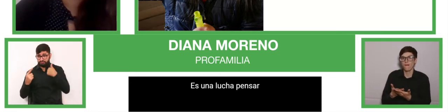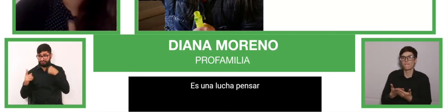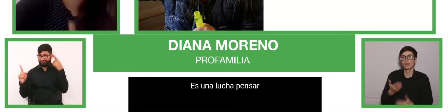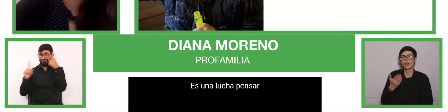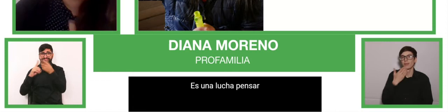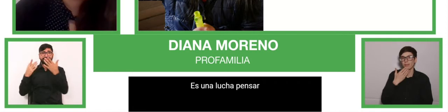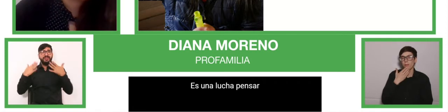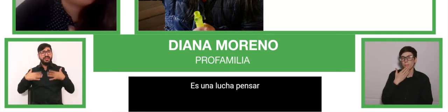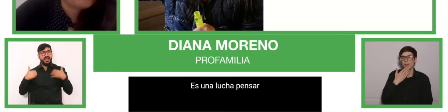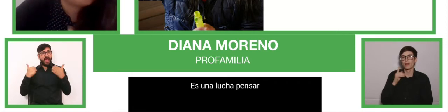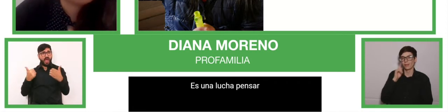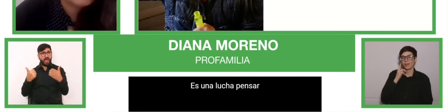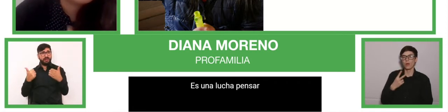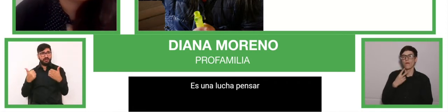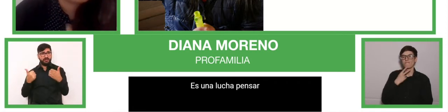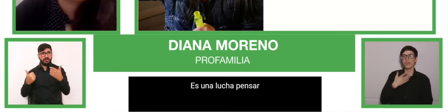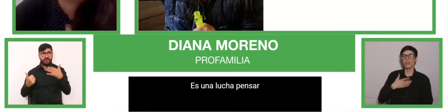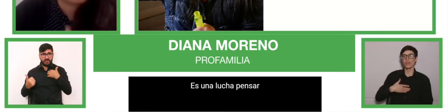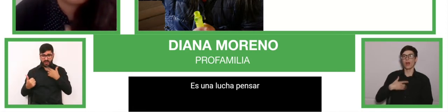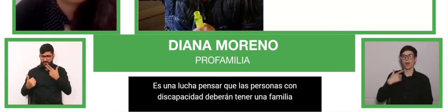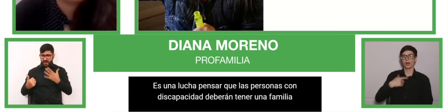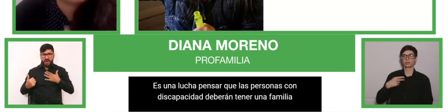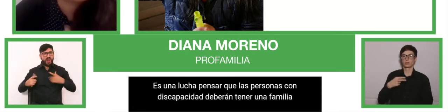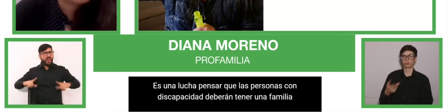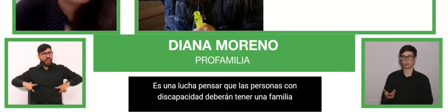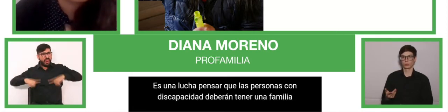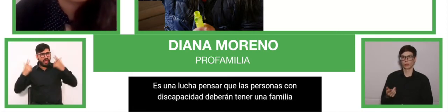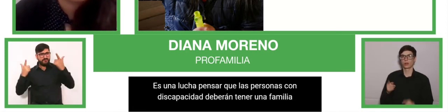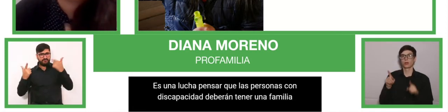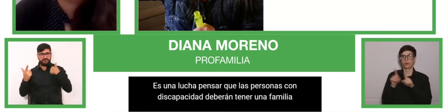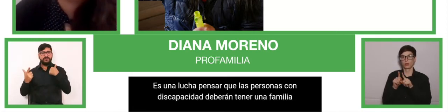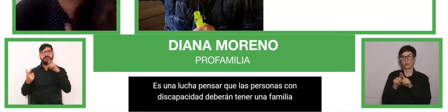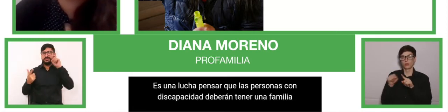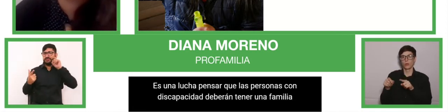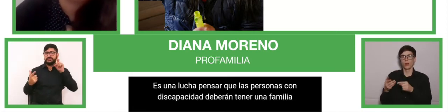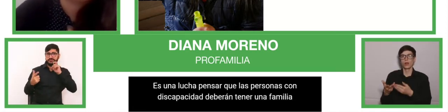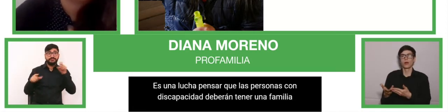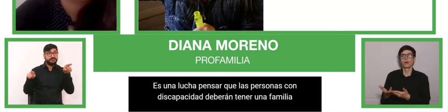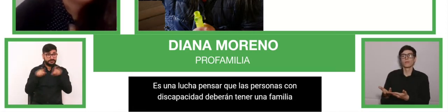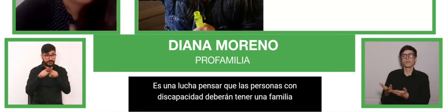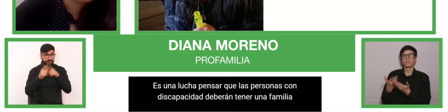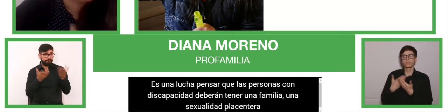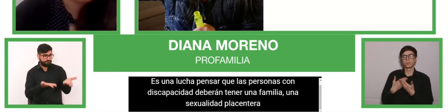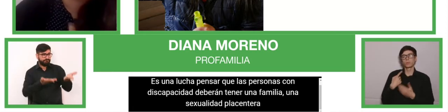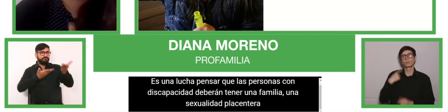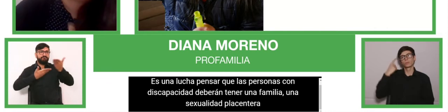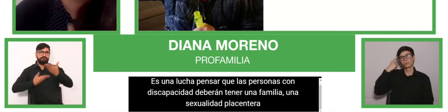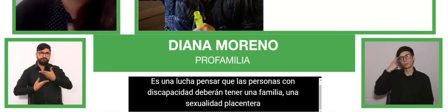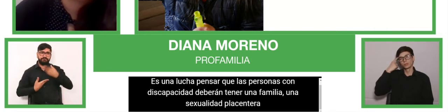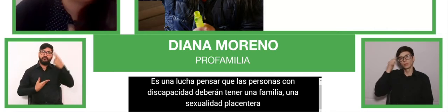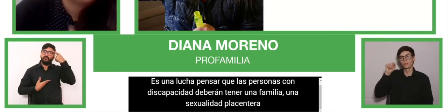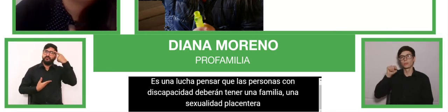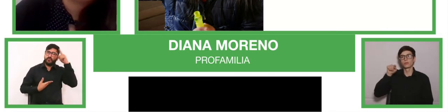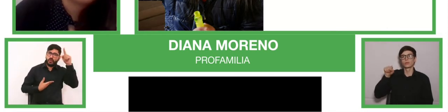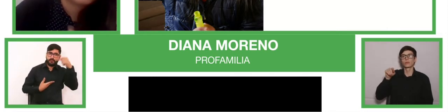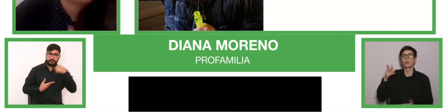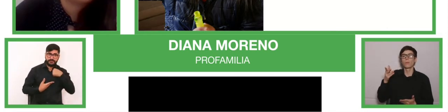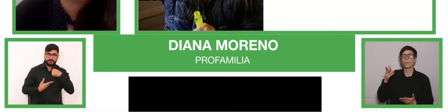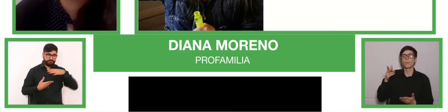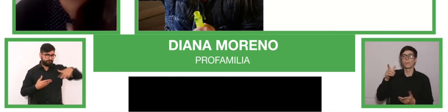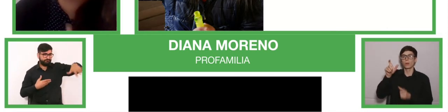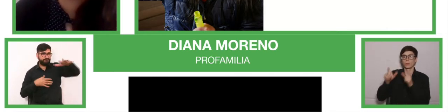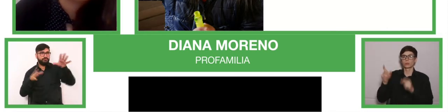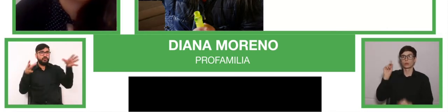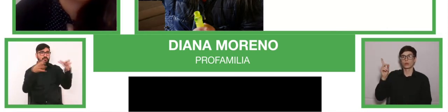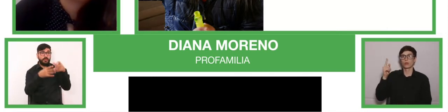doubts or bans around the sexuality of people with disability are based precisely on stereotypes about